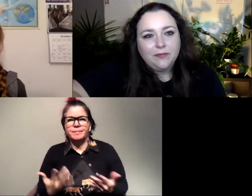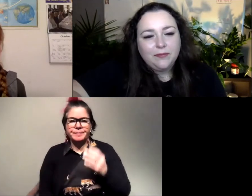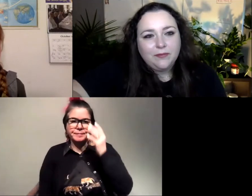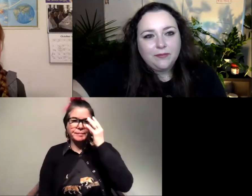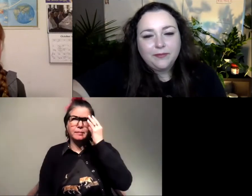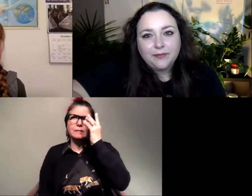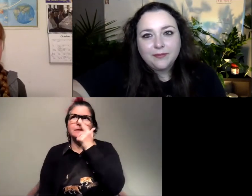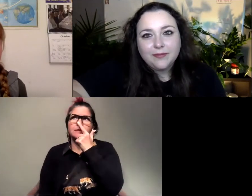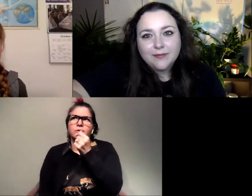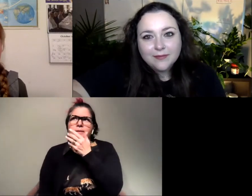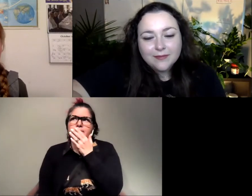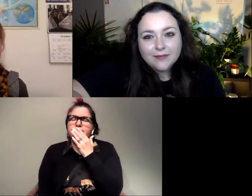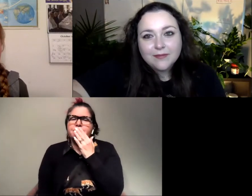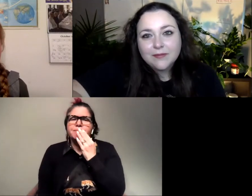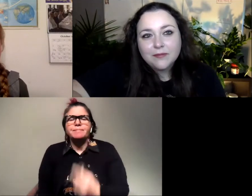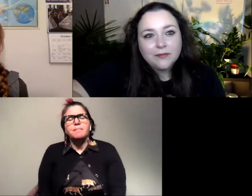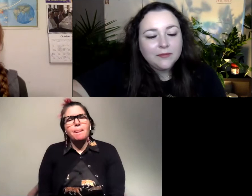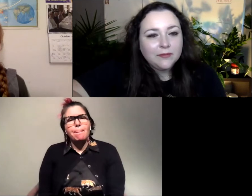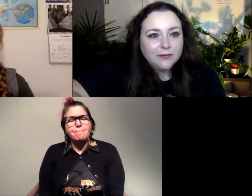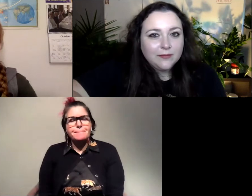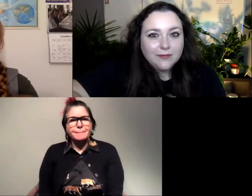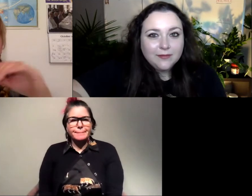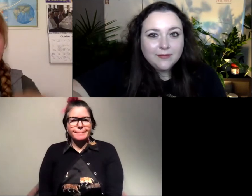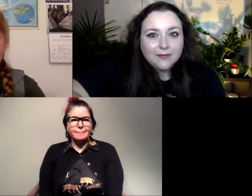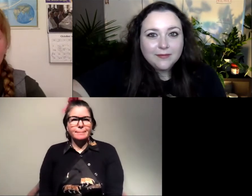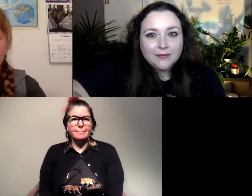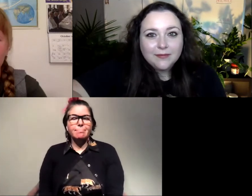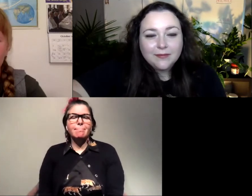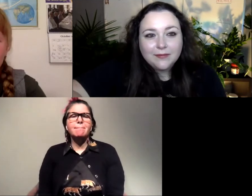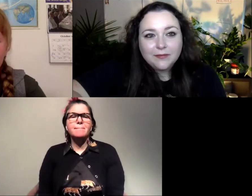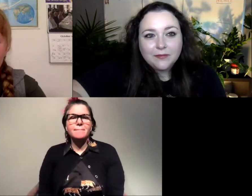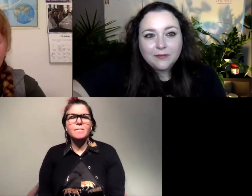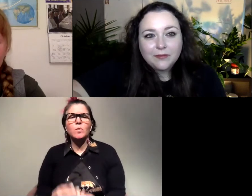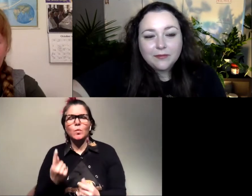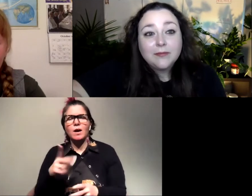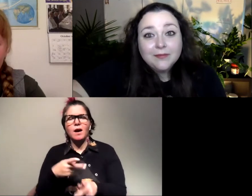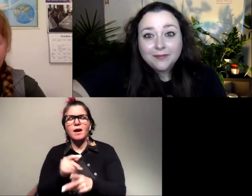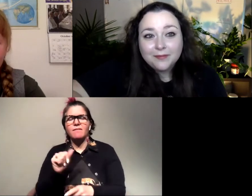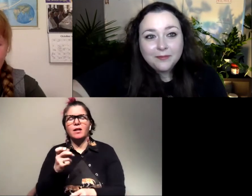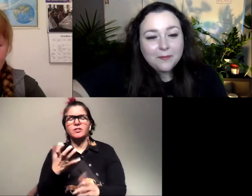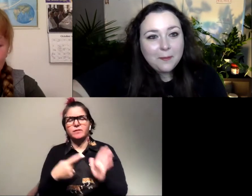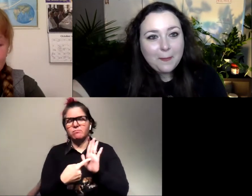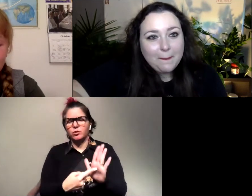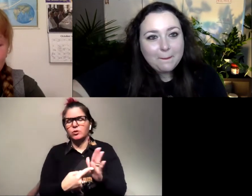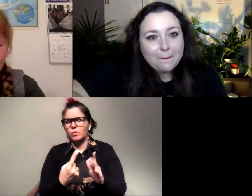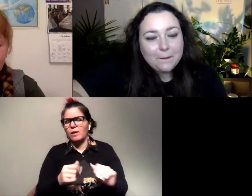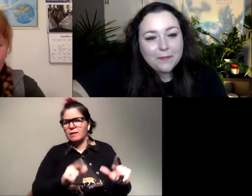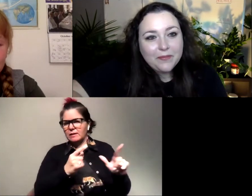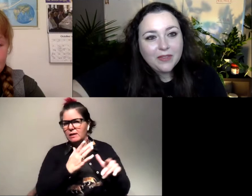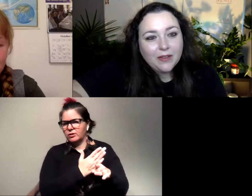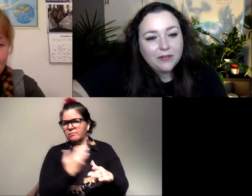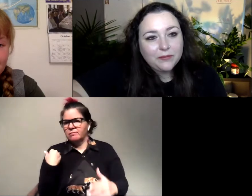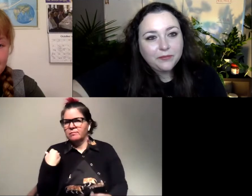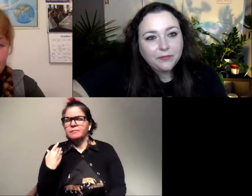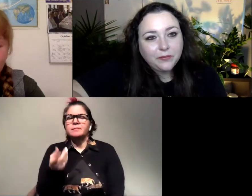Interesting. So yeah, one of the types of algae that I showed you on one of my slides